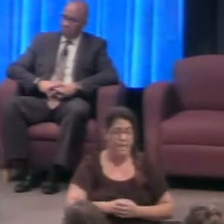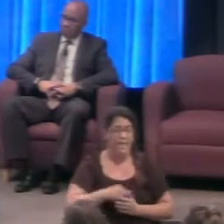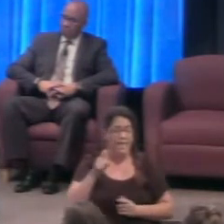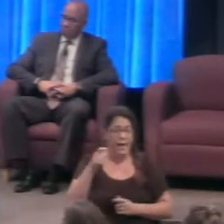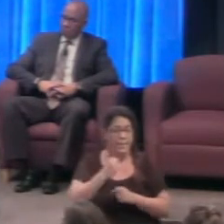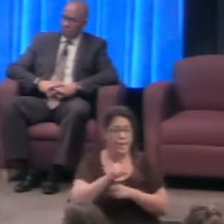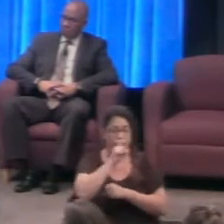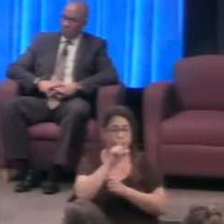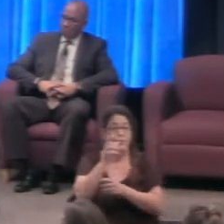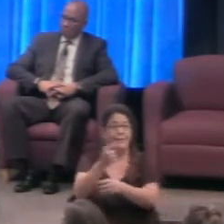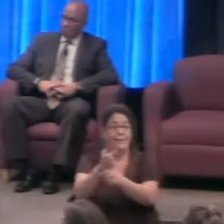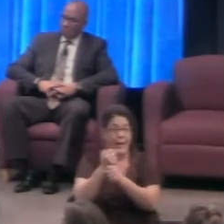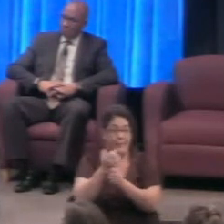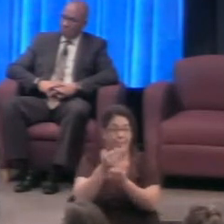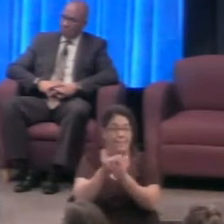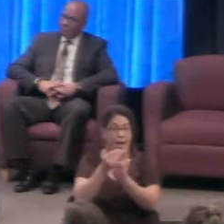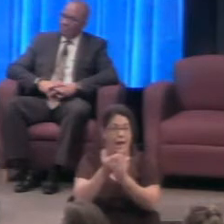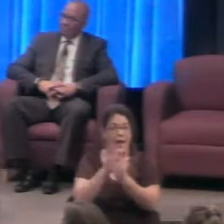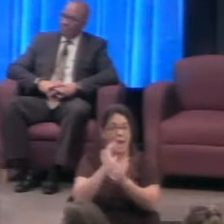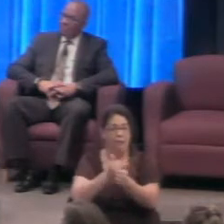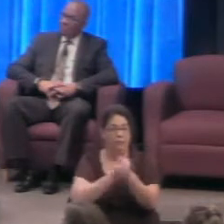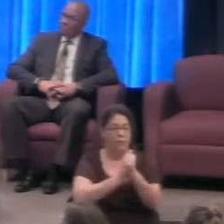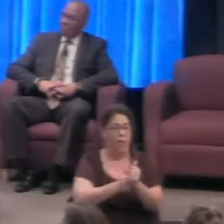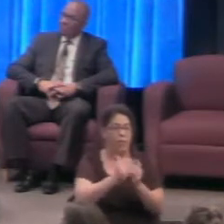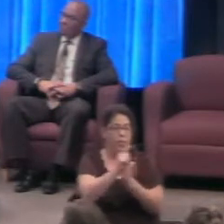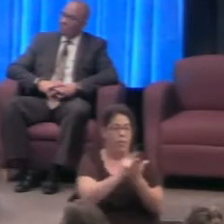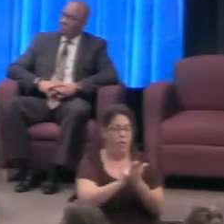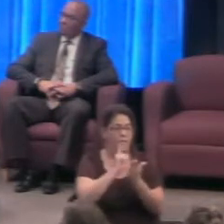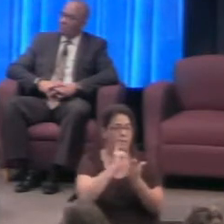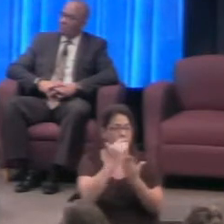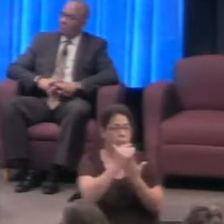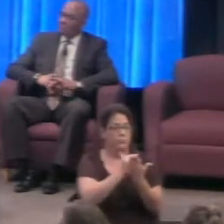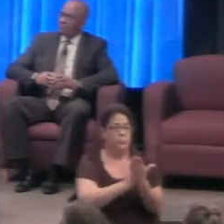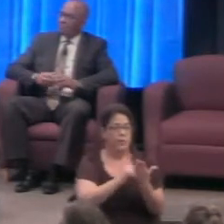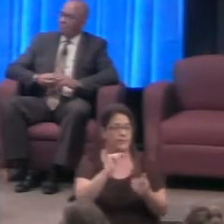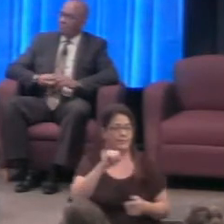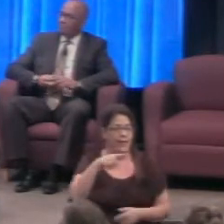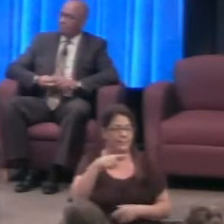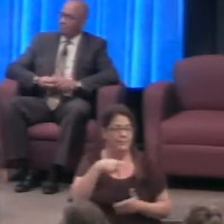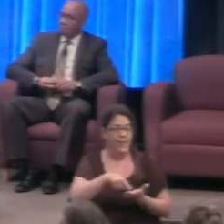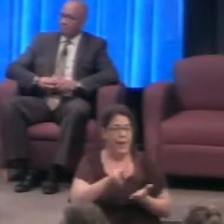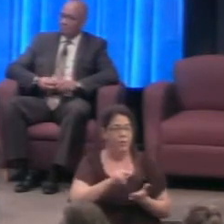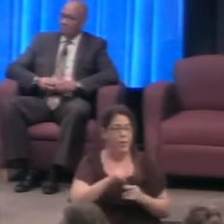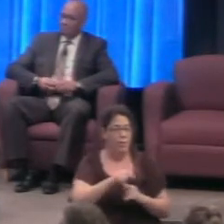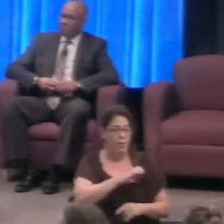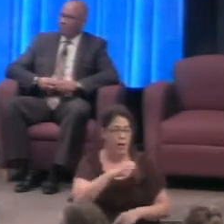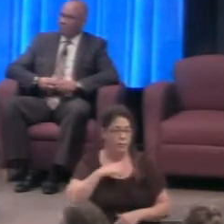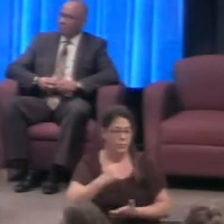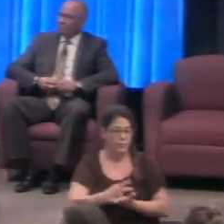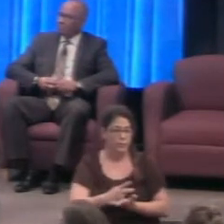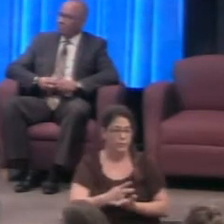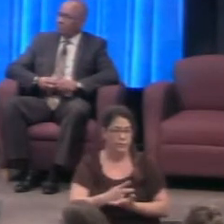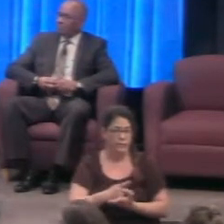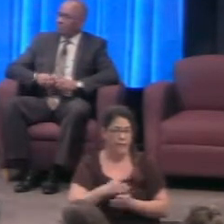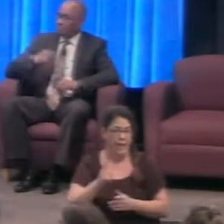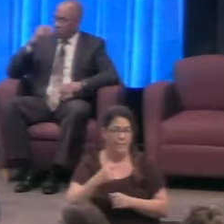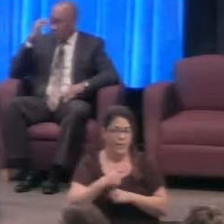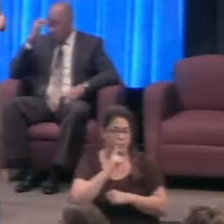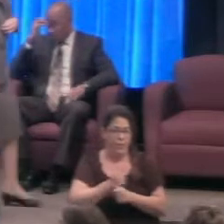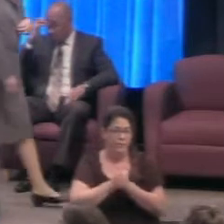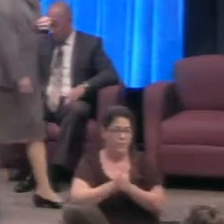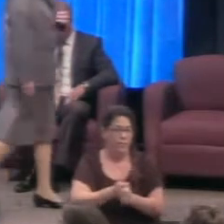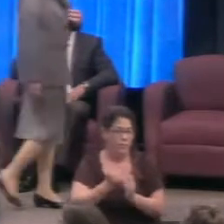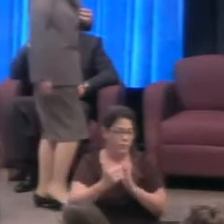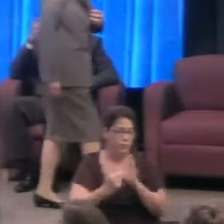that it's spent legally in accordance with what the taxpayers and the Congress have given to us. Thank you,